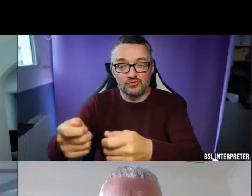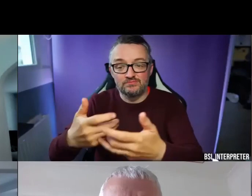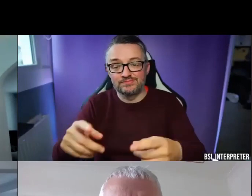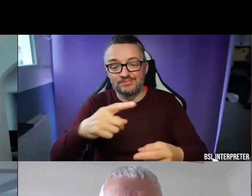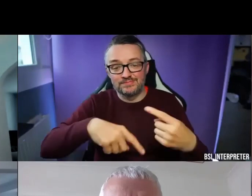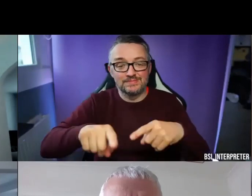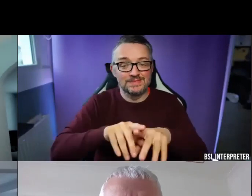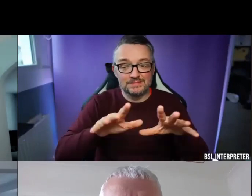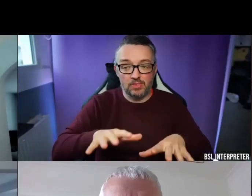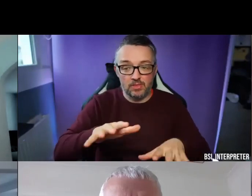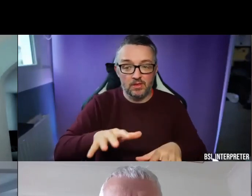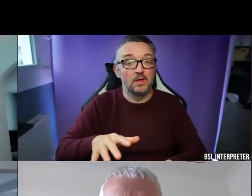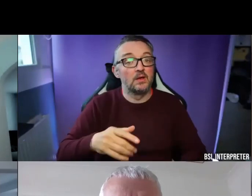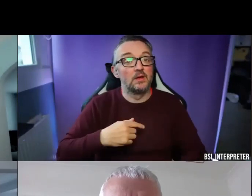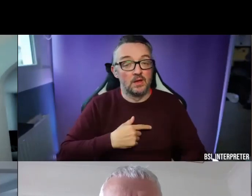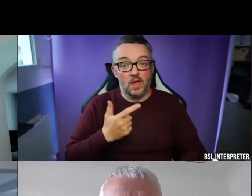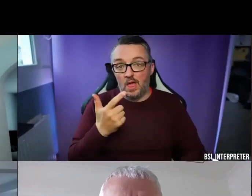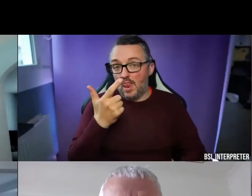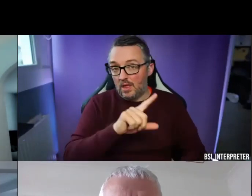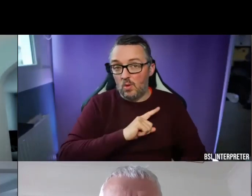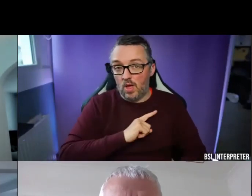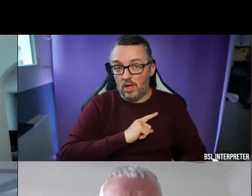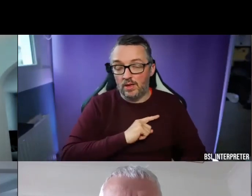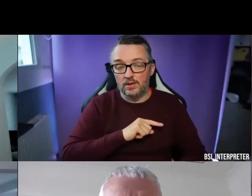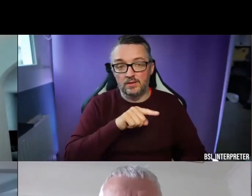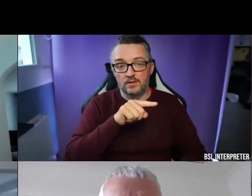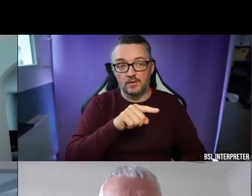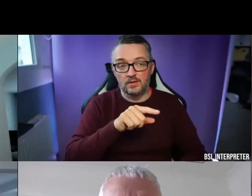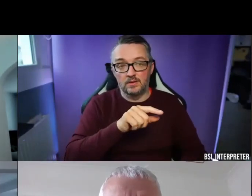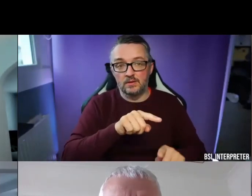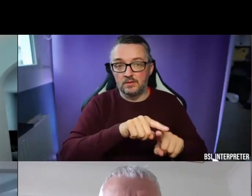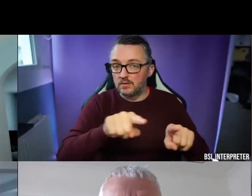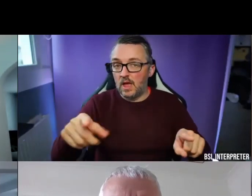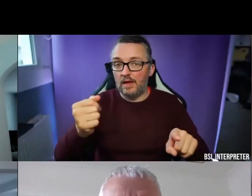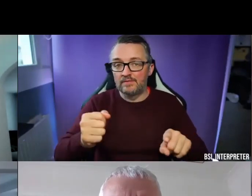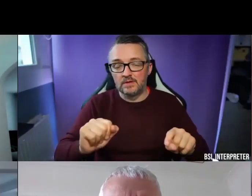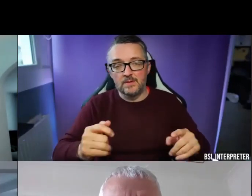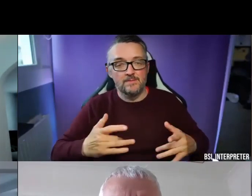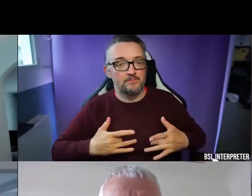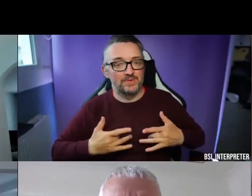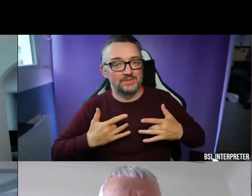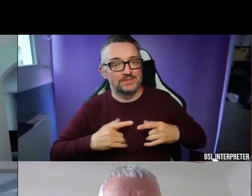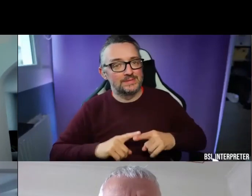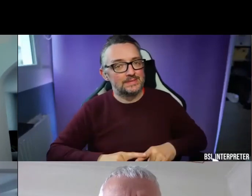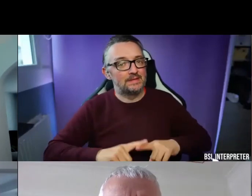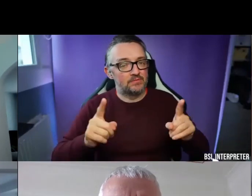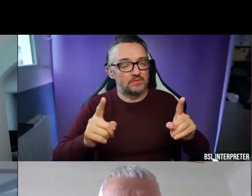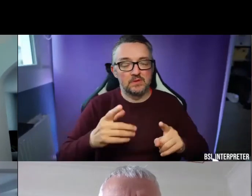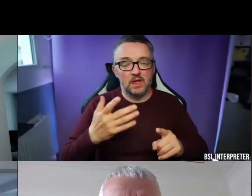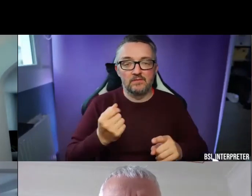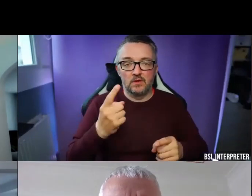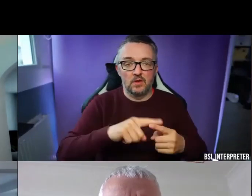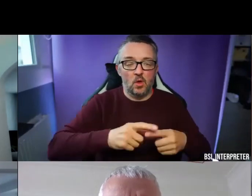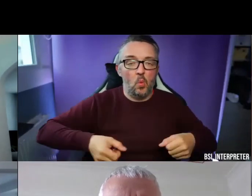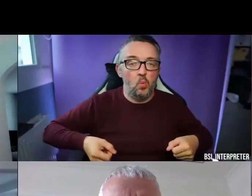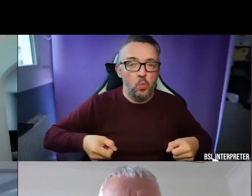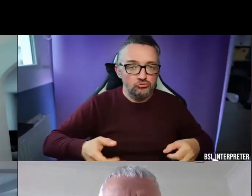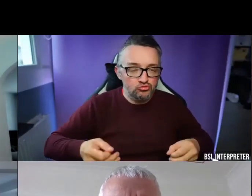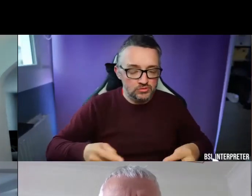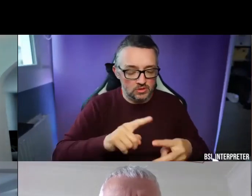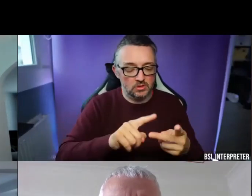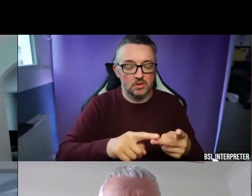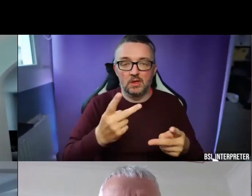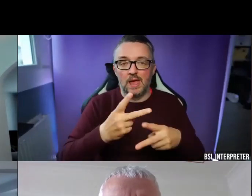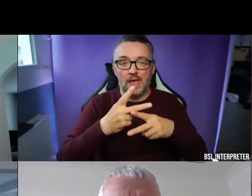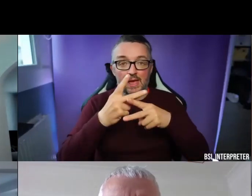very lucky in that we had people who had different perspectives. We had someone with sensory impairments. We also had a wheelchair user and a carer